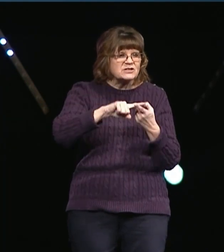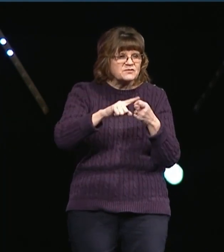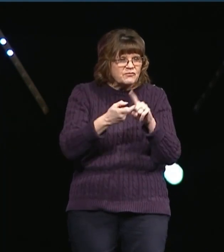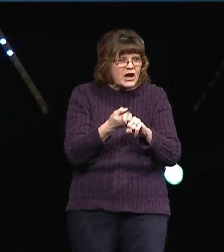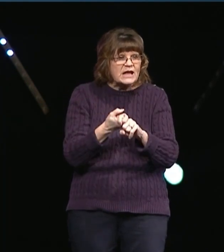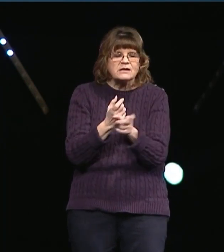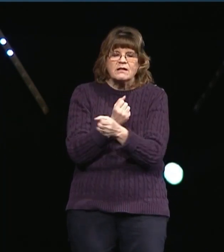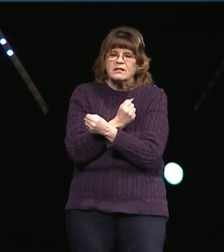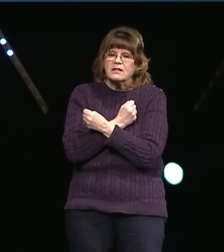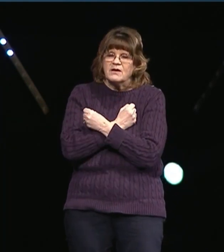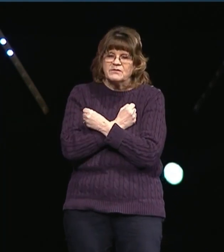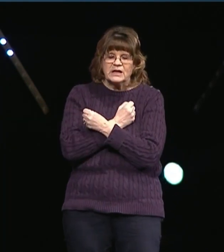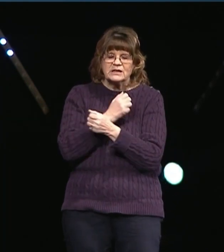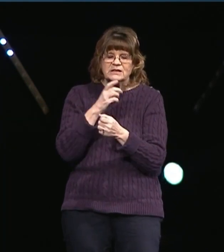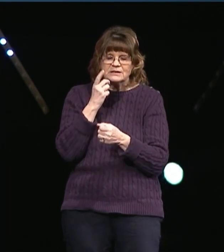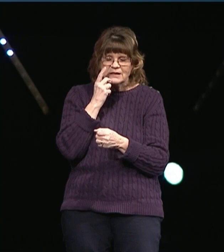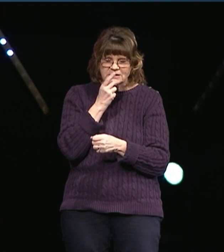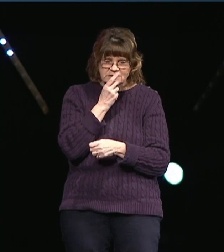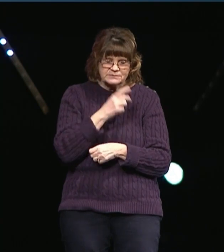him.